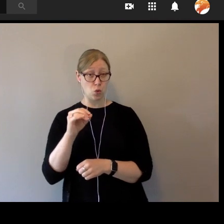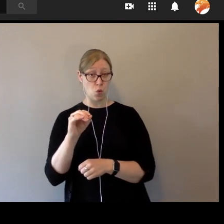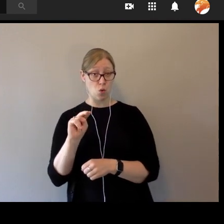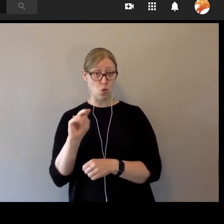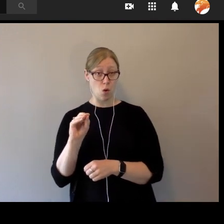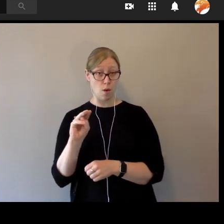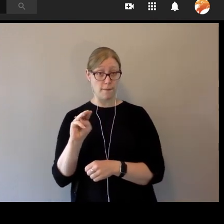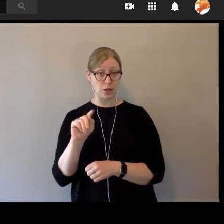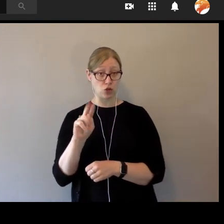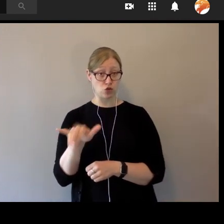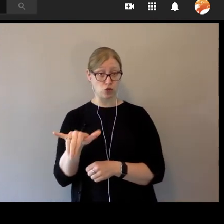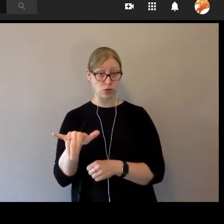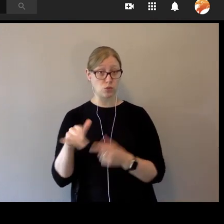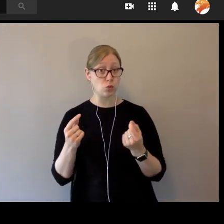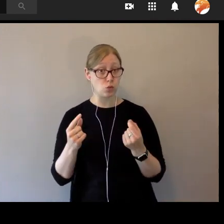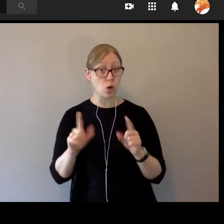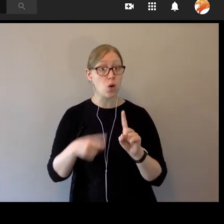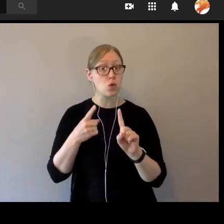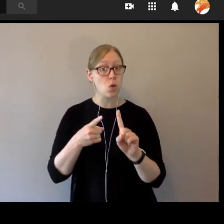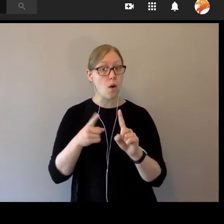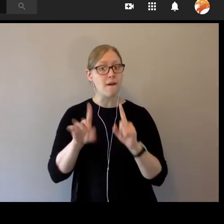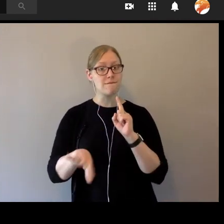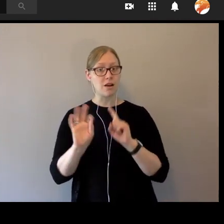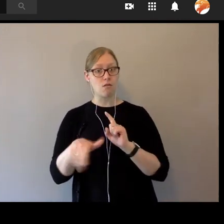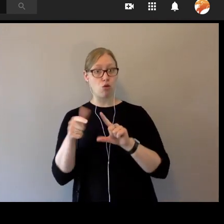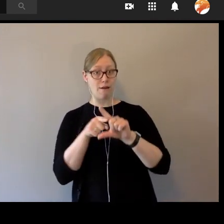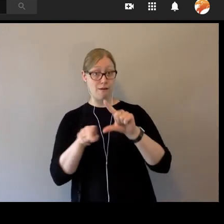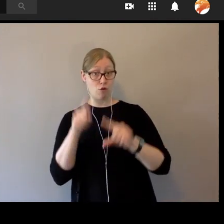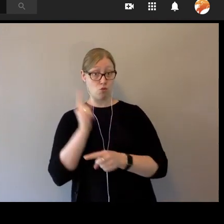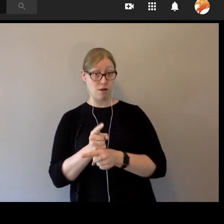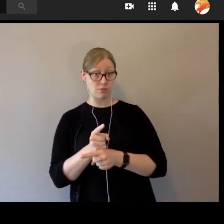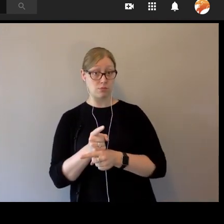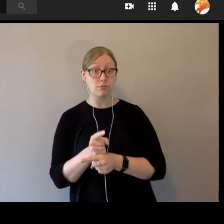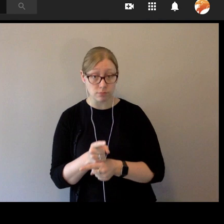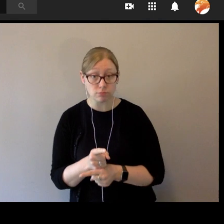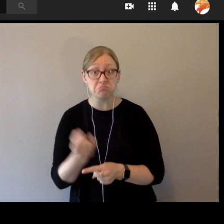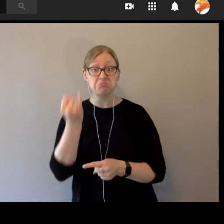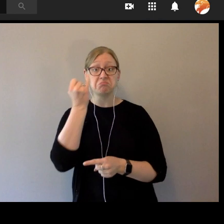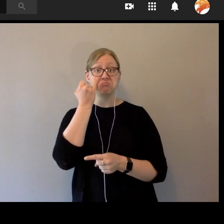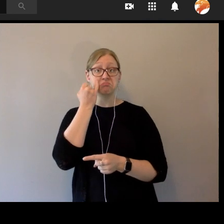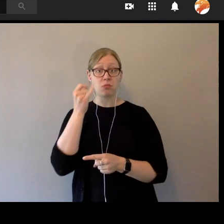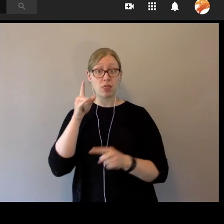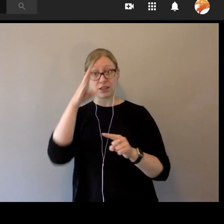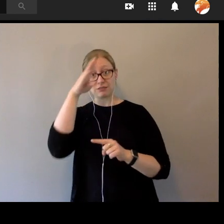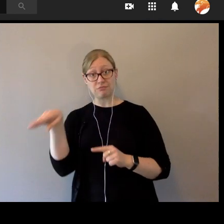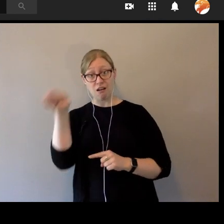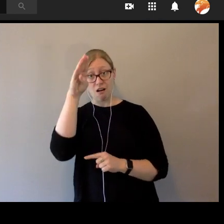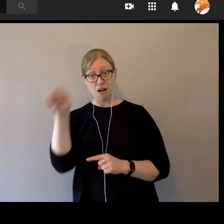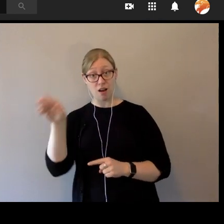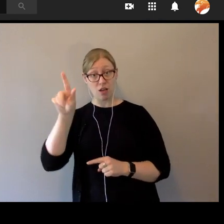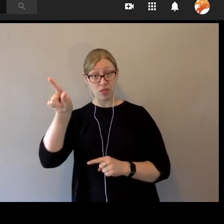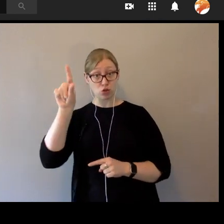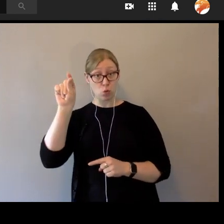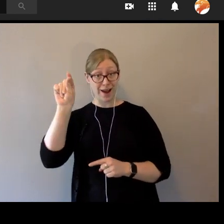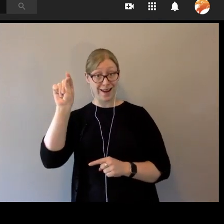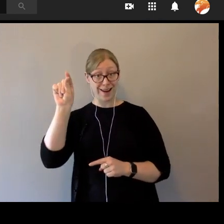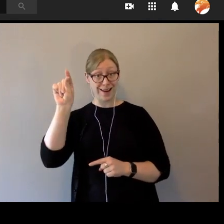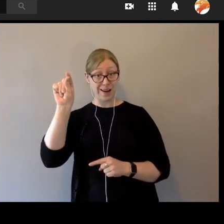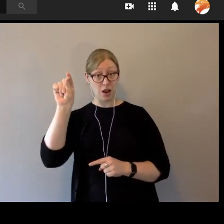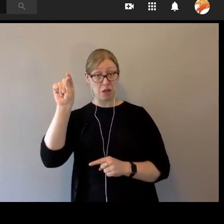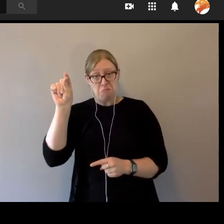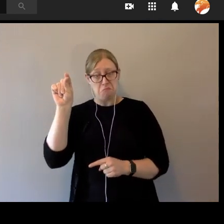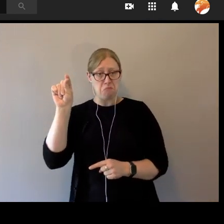to find this other angle here. So let's say that this was, maybe this side length of this triangle was 20. I don't know,